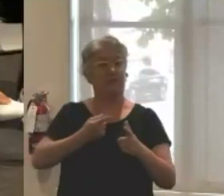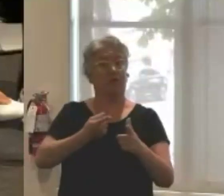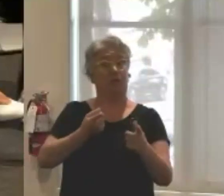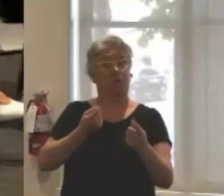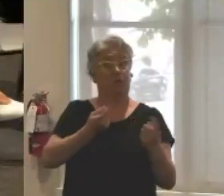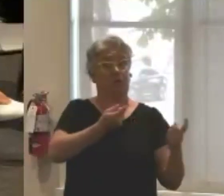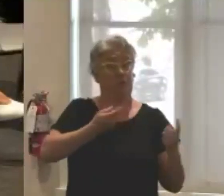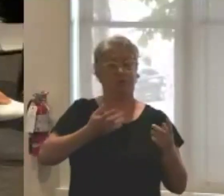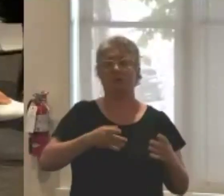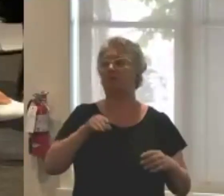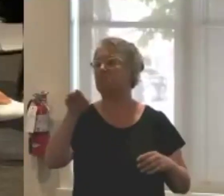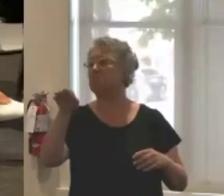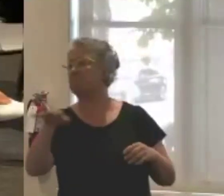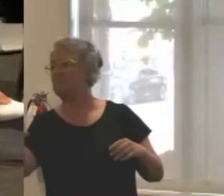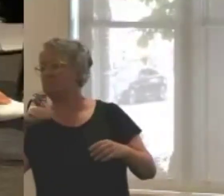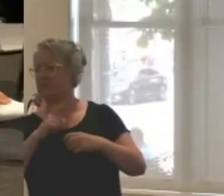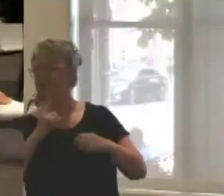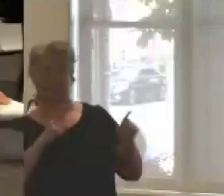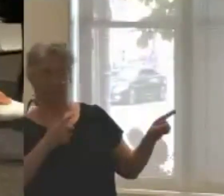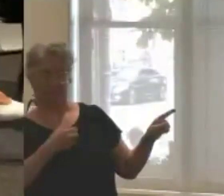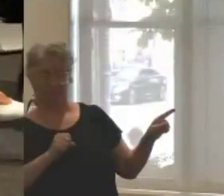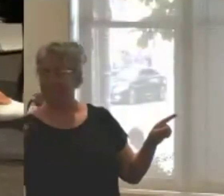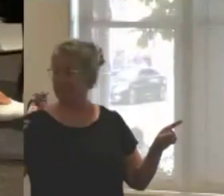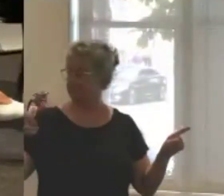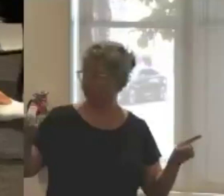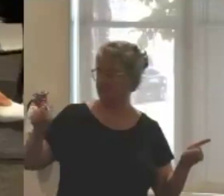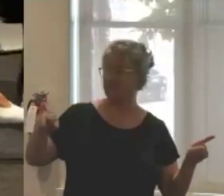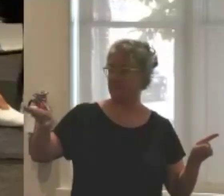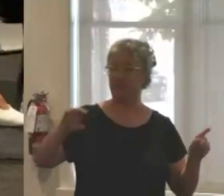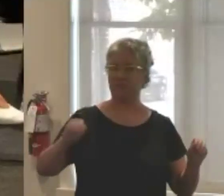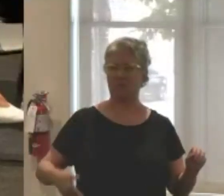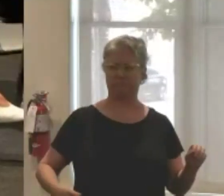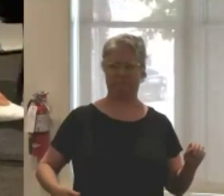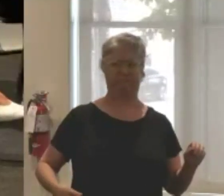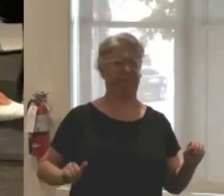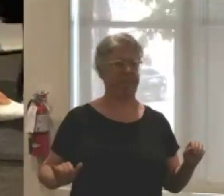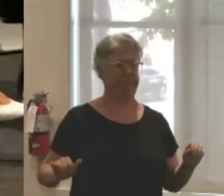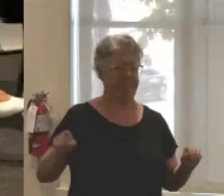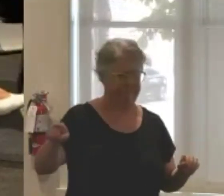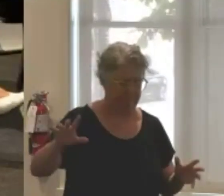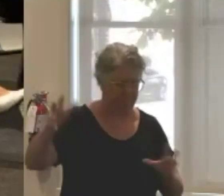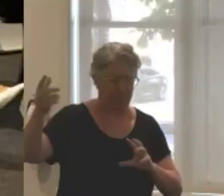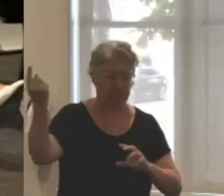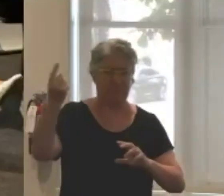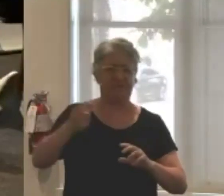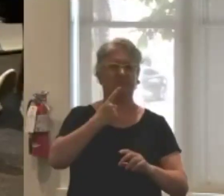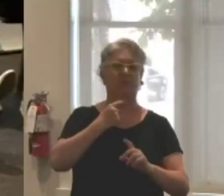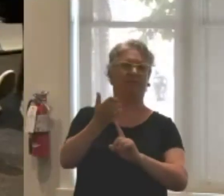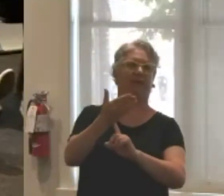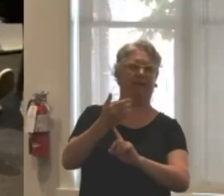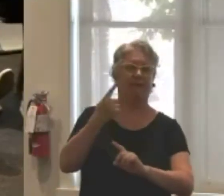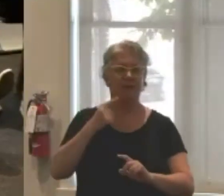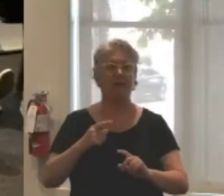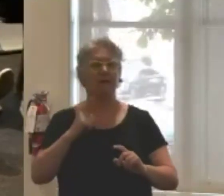there, and we just make sure that it is a safe environment for everyone, that there's no red flags or anything like that. But we also do it for the mentor's home as